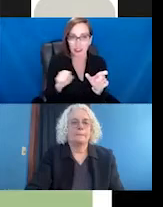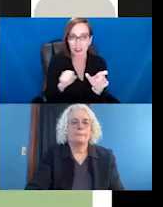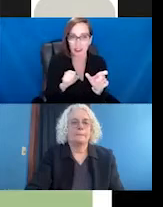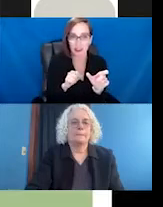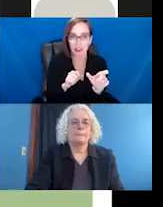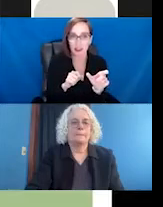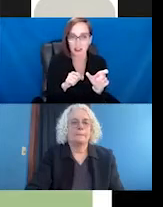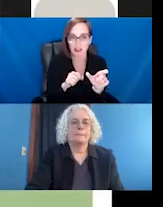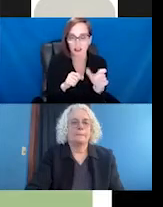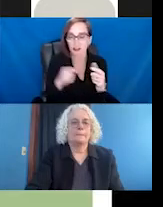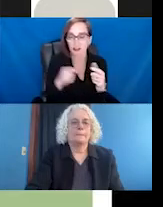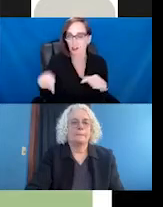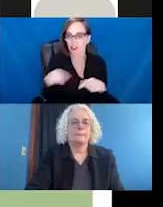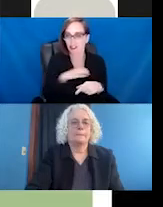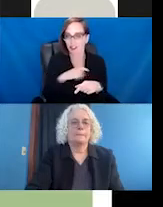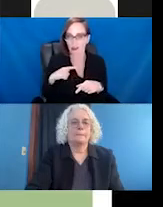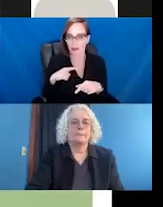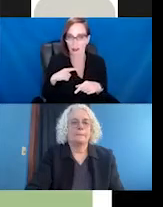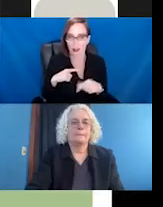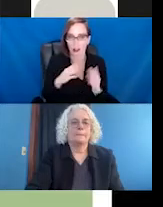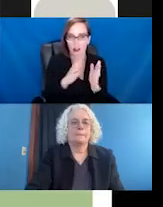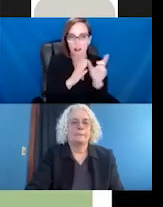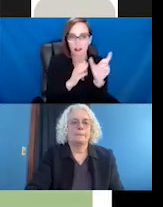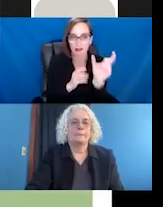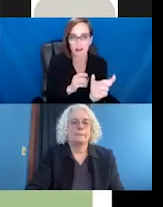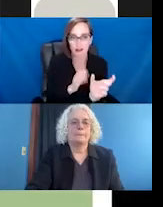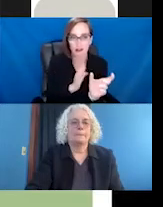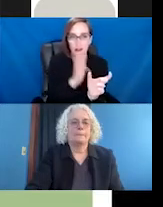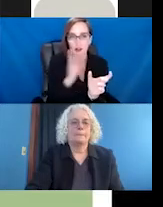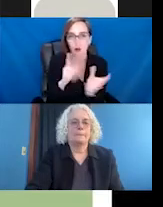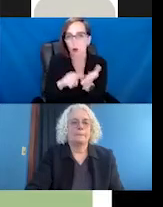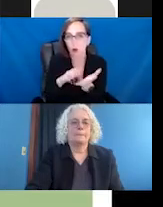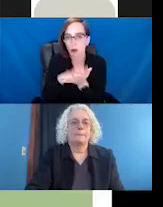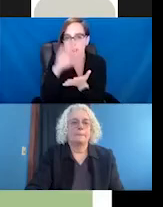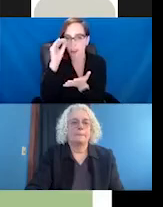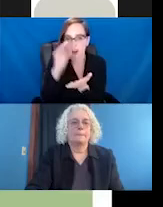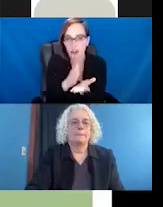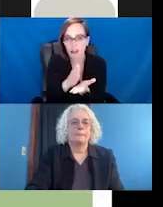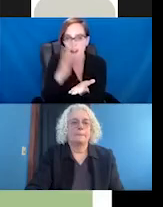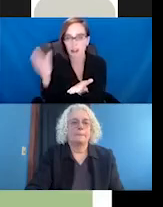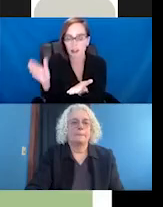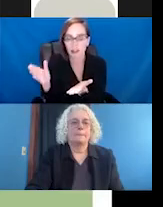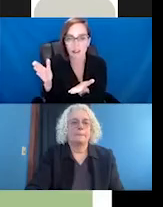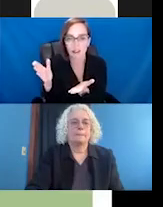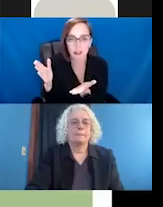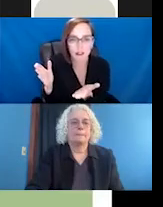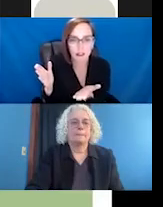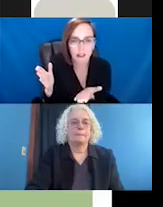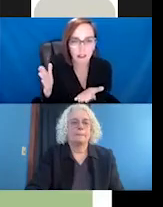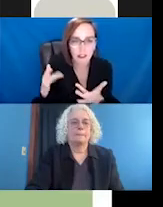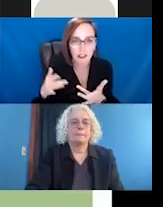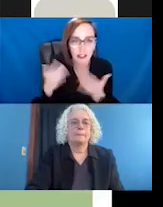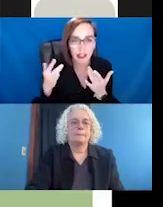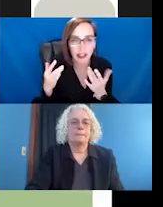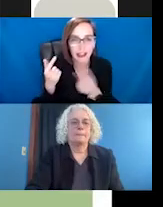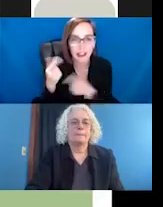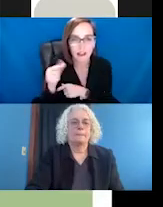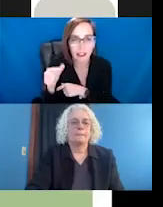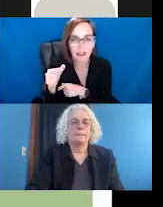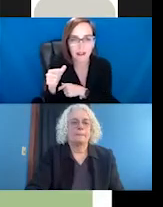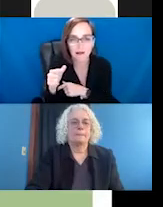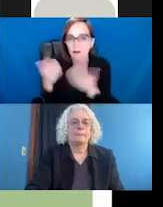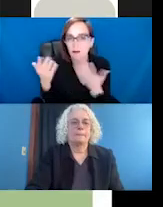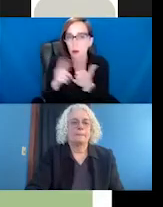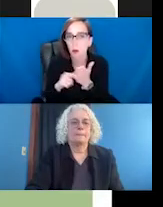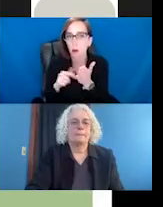a council, and then initial ideas around solutions. These are extremely early. And if you have notes or if you have ideas of